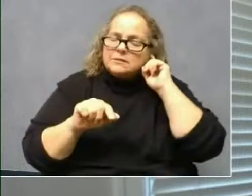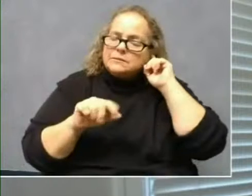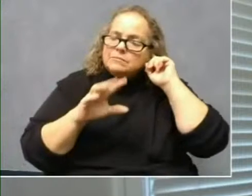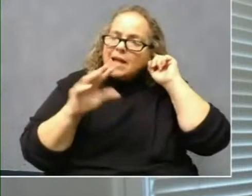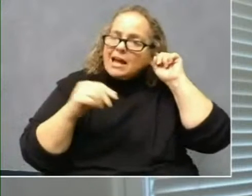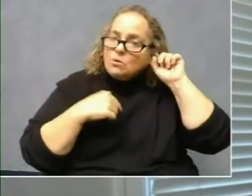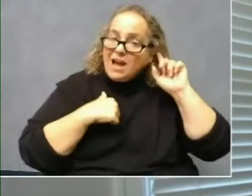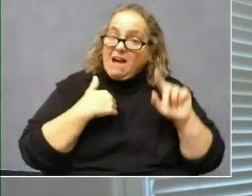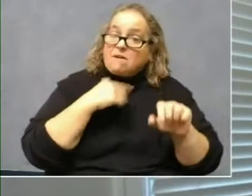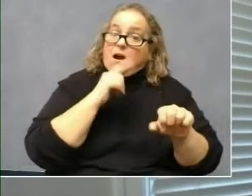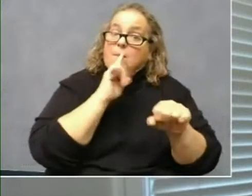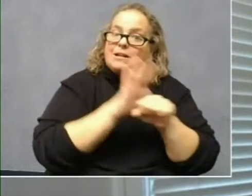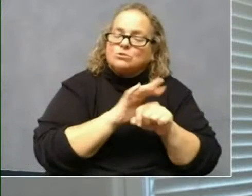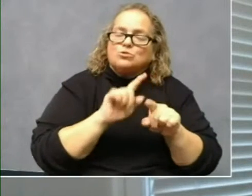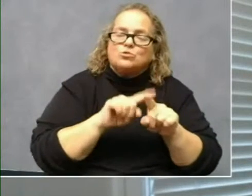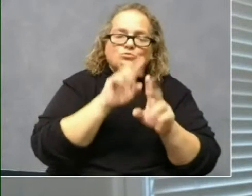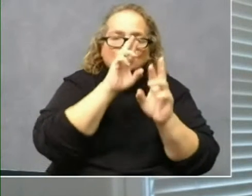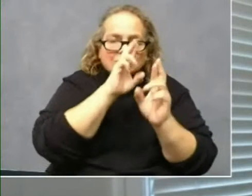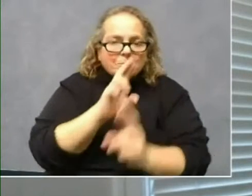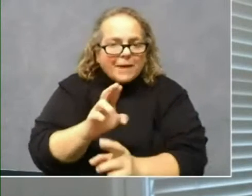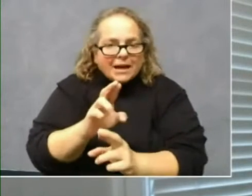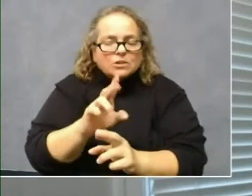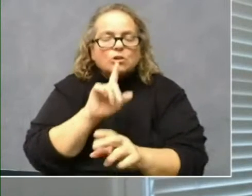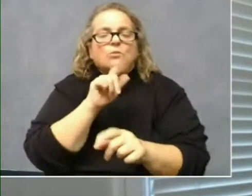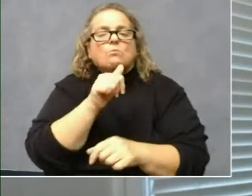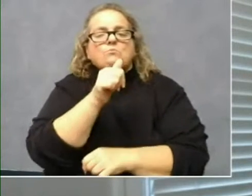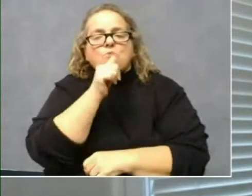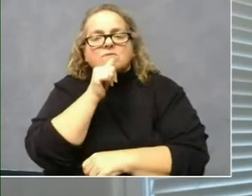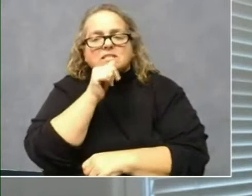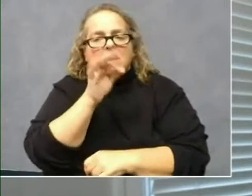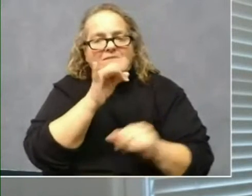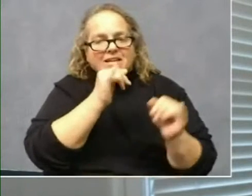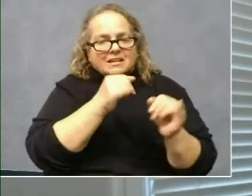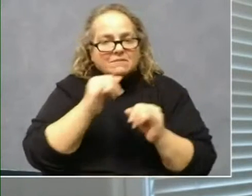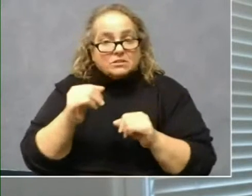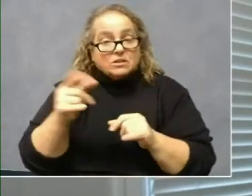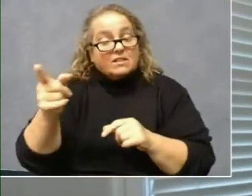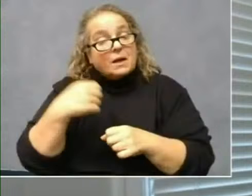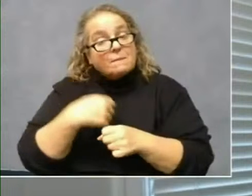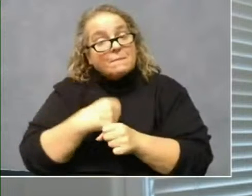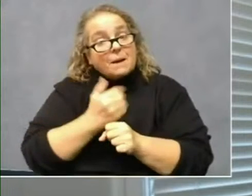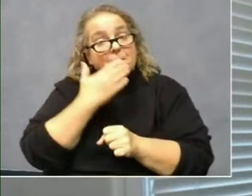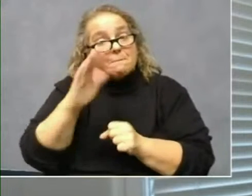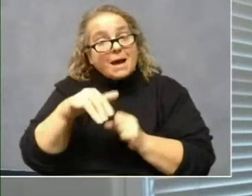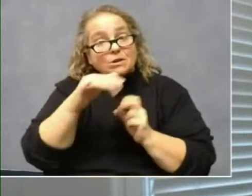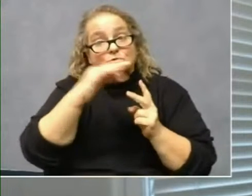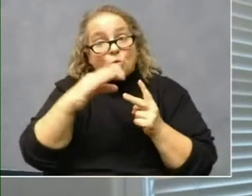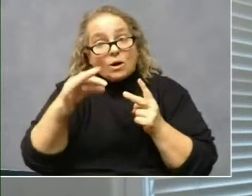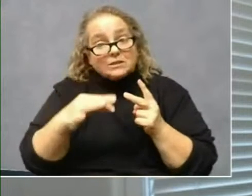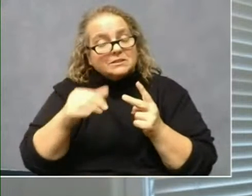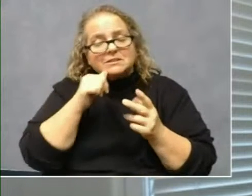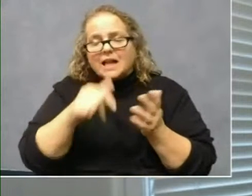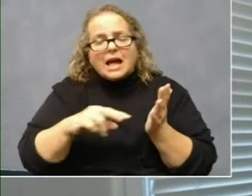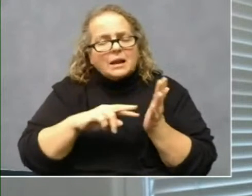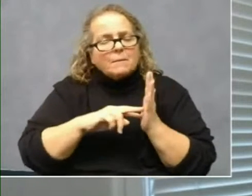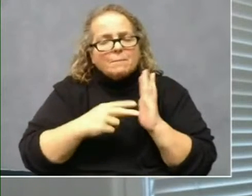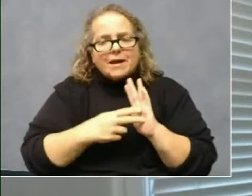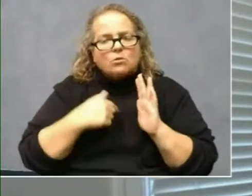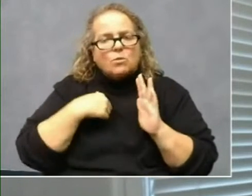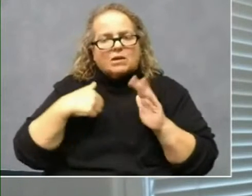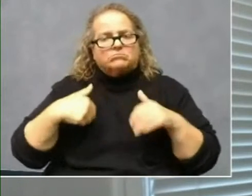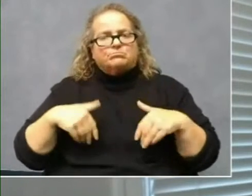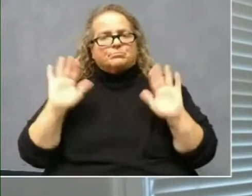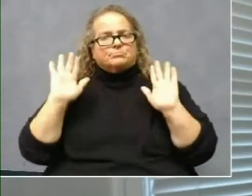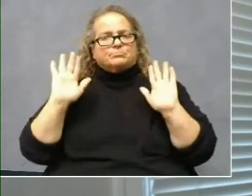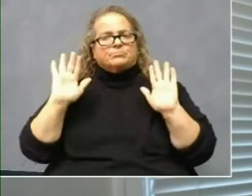privacy of individuals. Just because we make bad choices doesn't mean we concede our privacy. And so we really take that to heart.